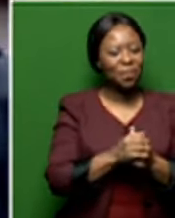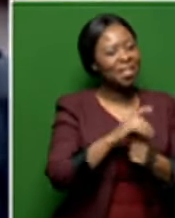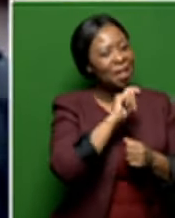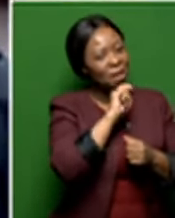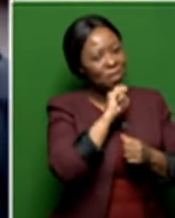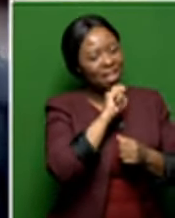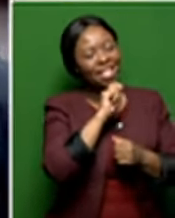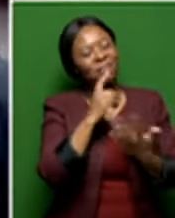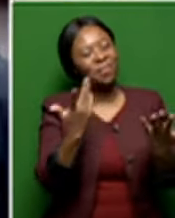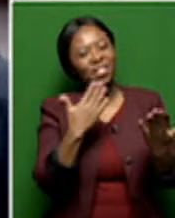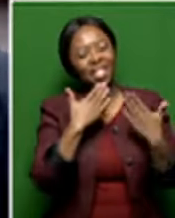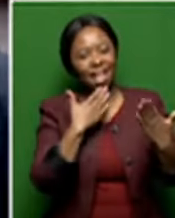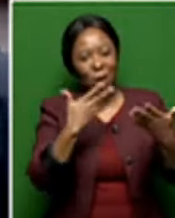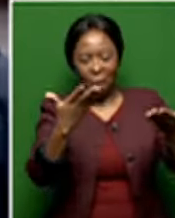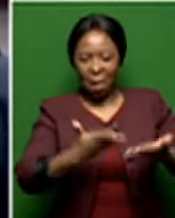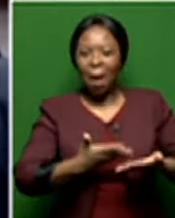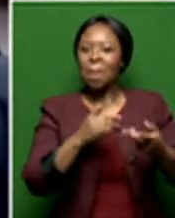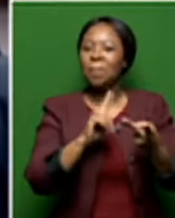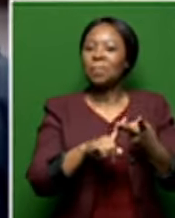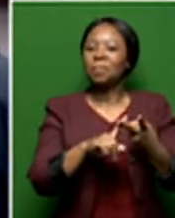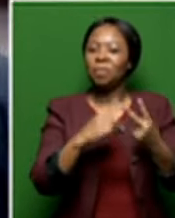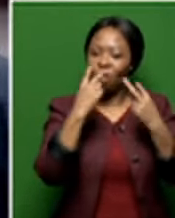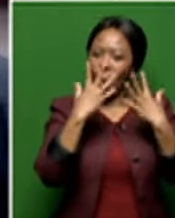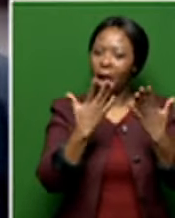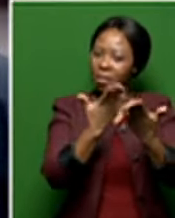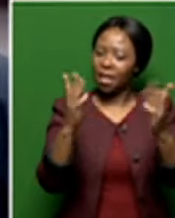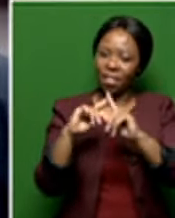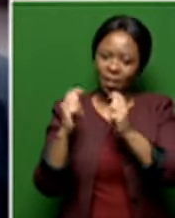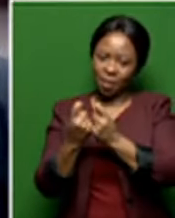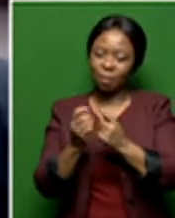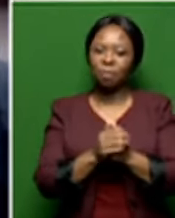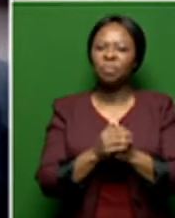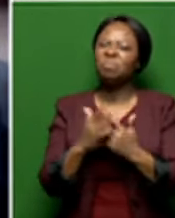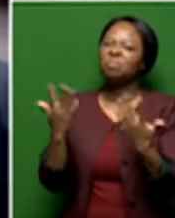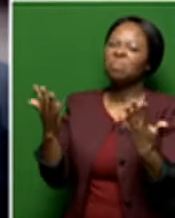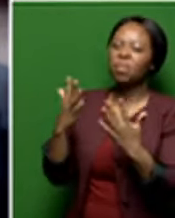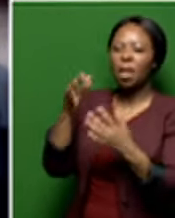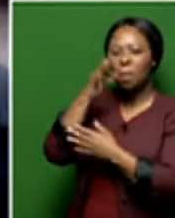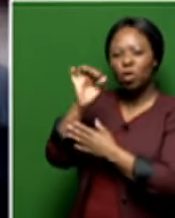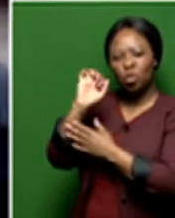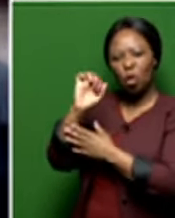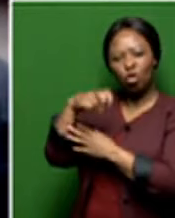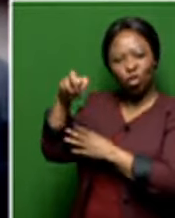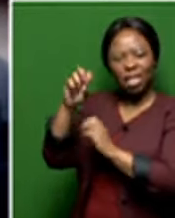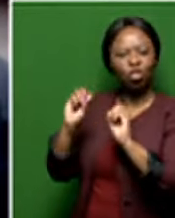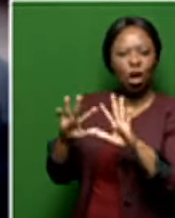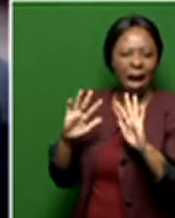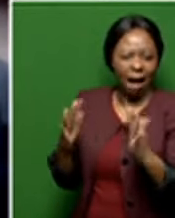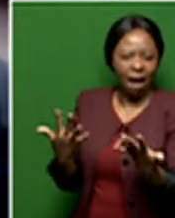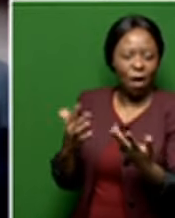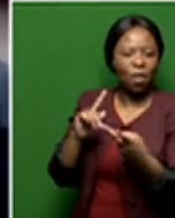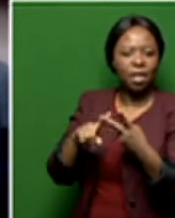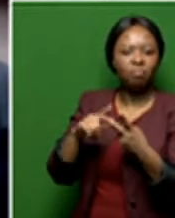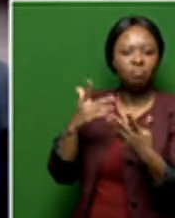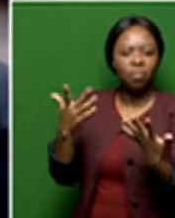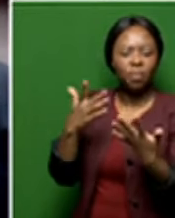Morning, Sims. Thank you for welcoming. Morning to the team and the viewers. Now, take us through how this music journey started for you and how you ended